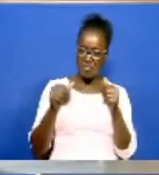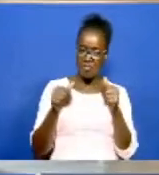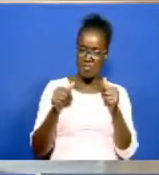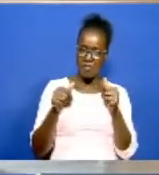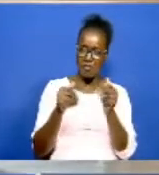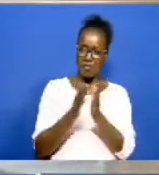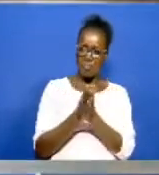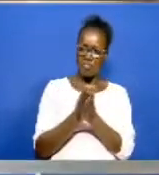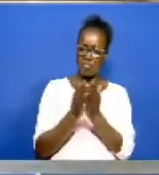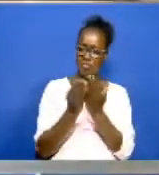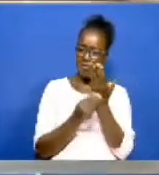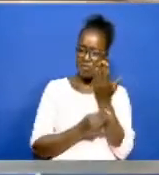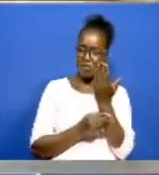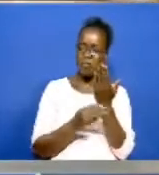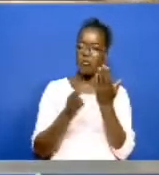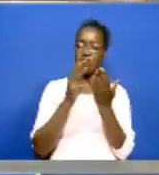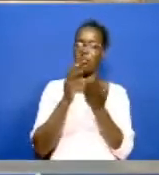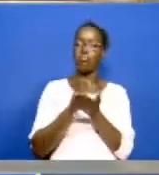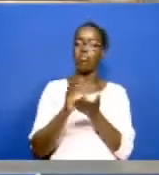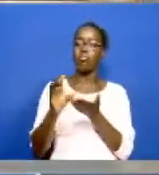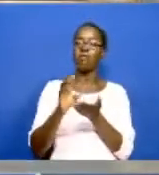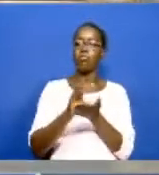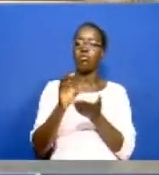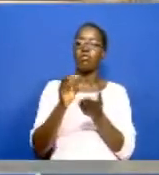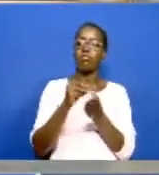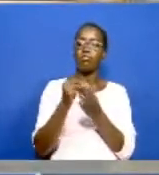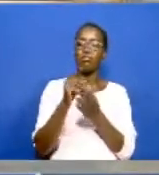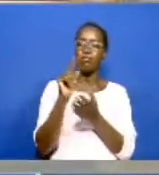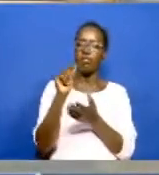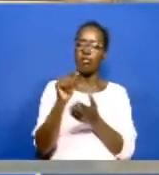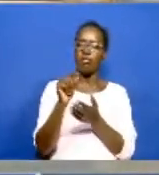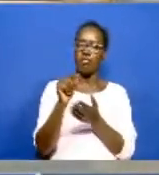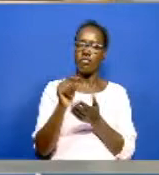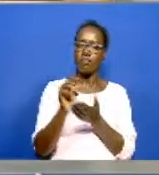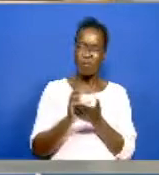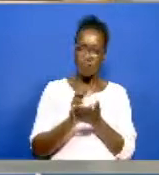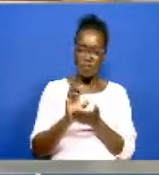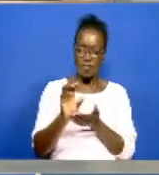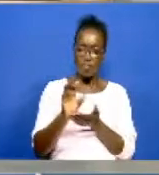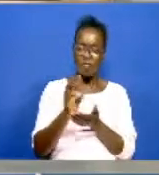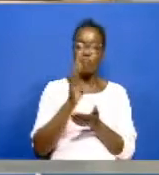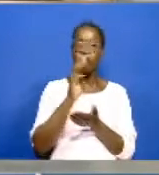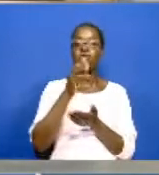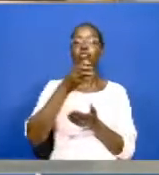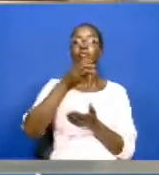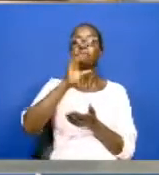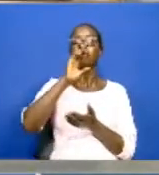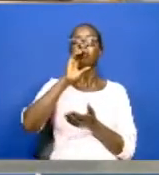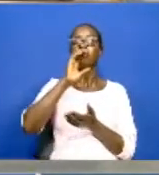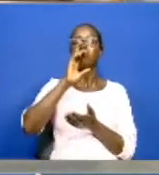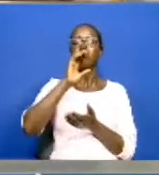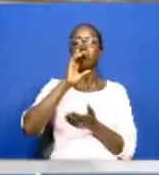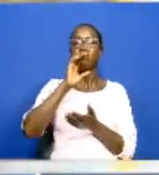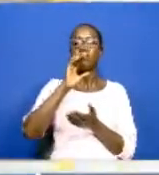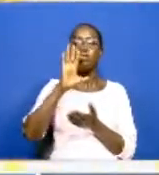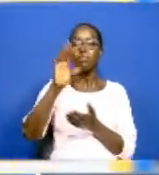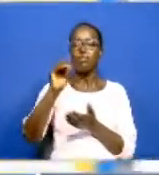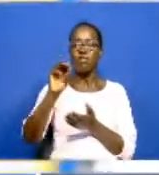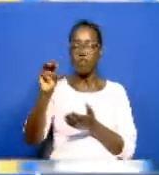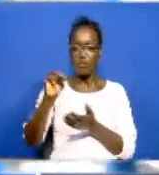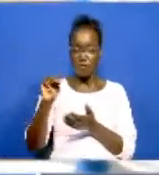intermittent water supply and inadequate supply of potable drinking water. With a population of close to 50